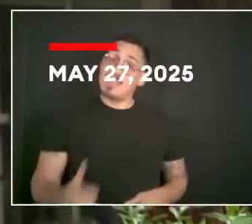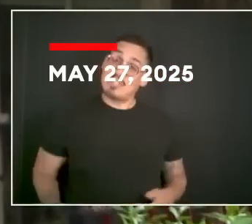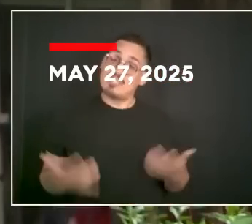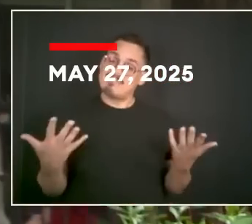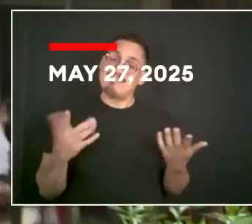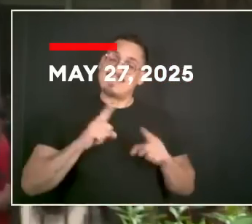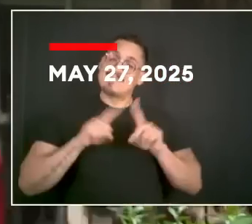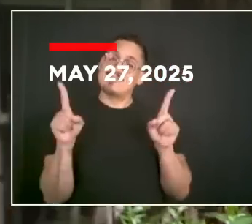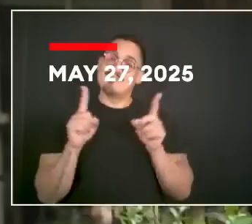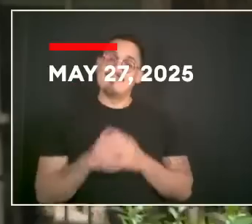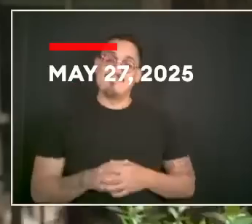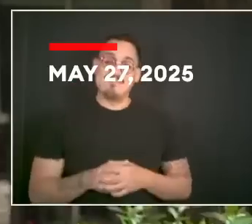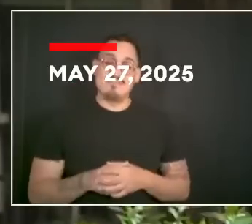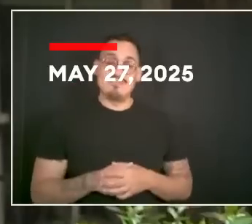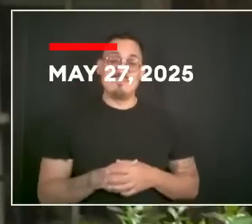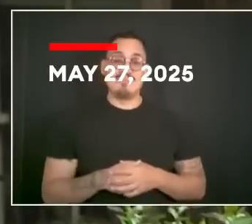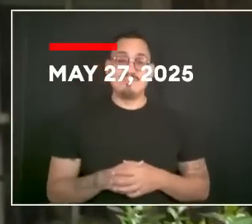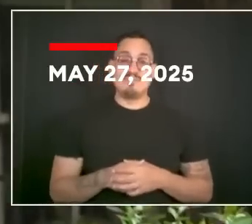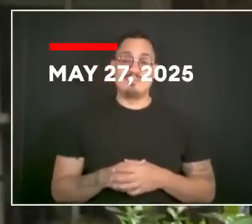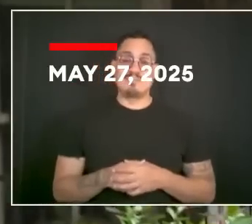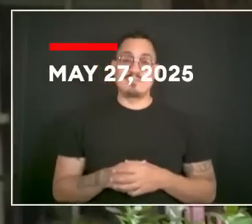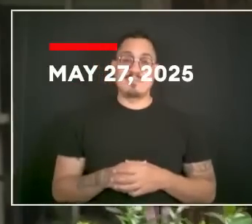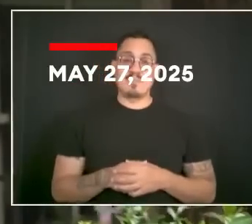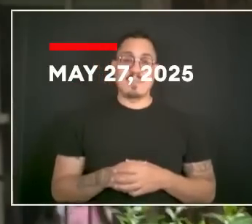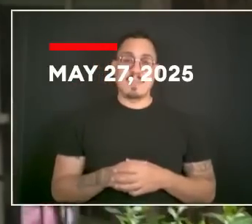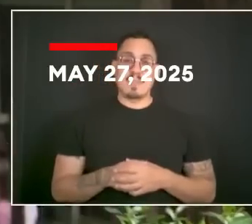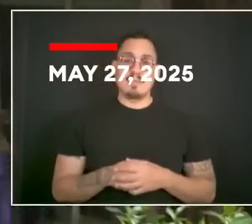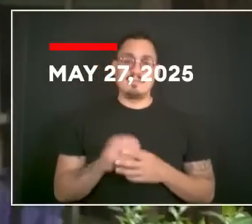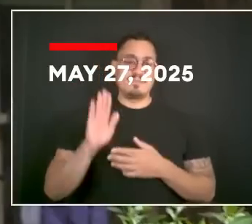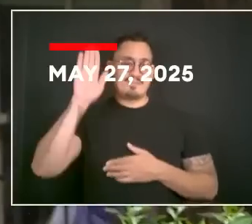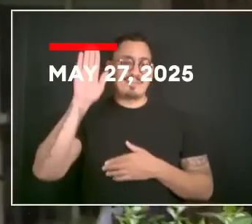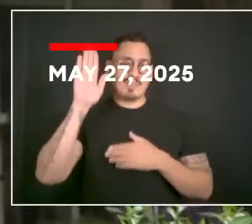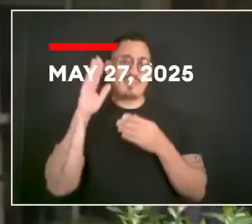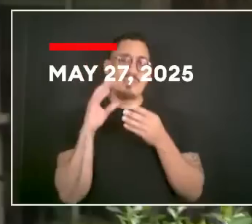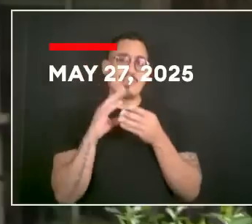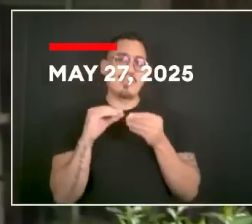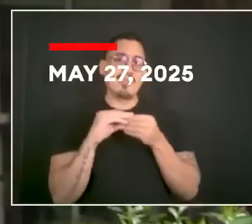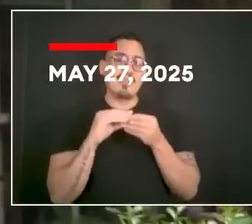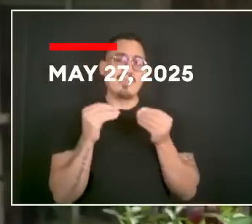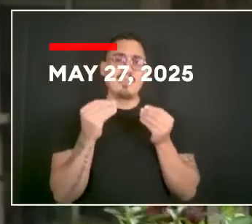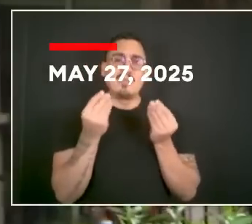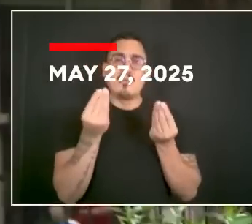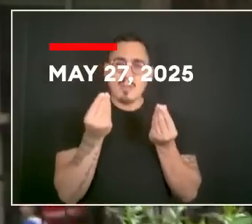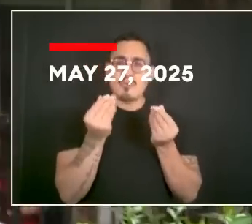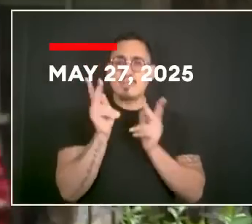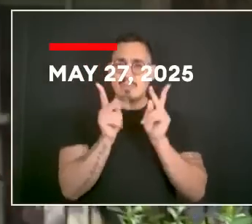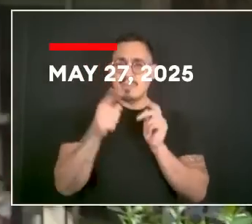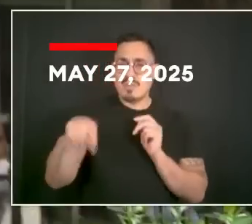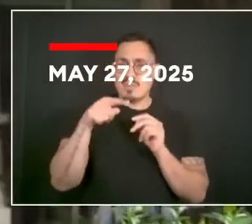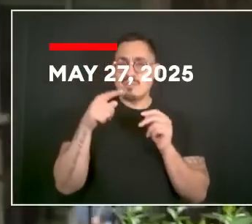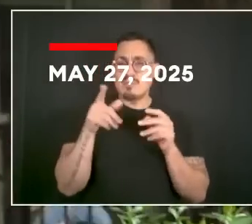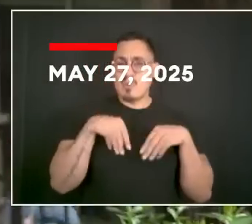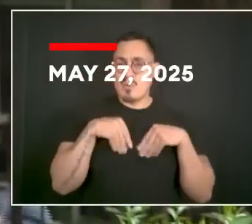like 4 stabilized units in Manhattan. And he said what is really killing them is sort of these unfunded